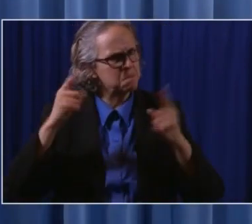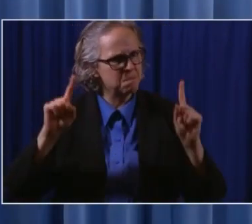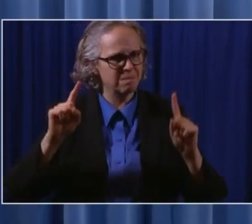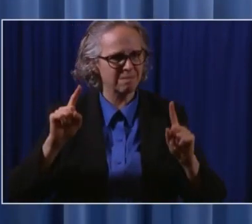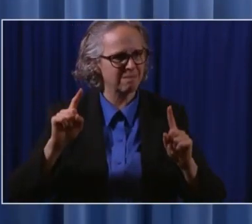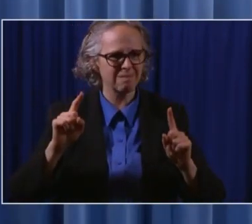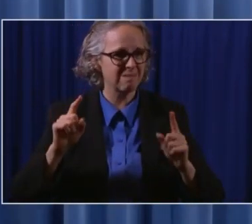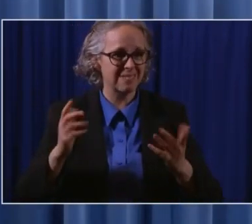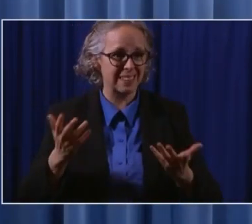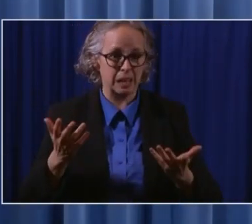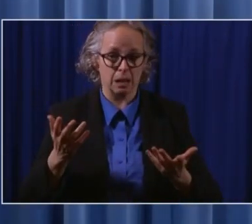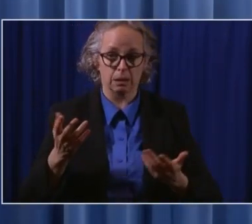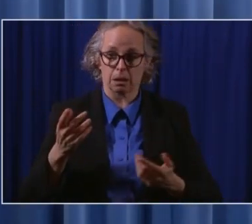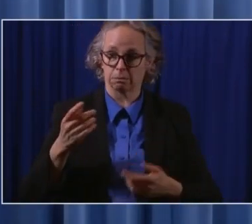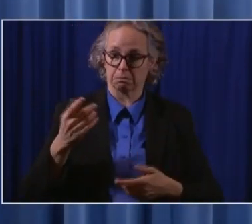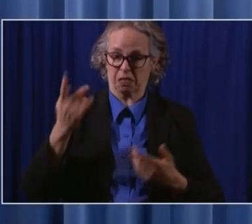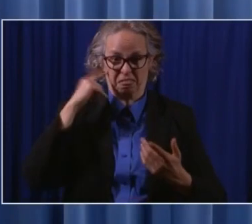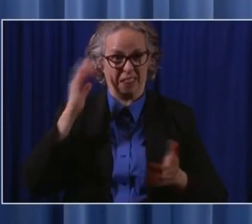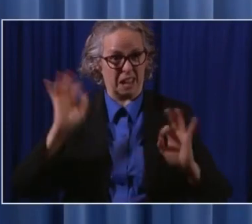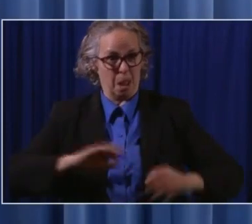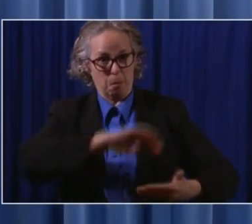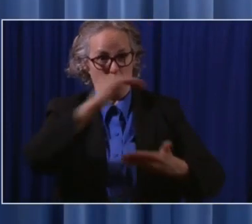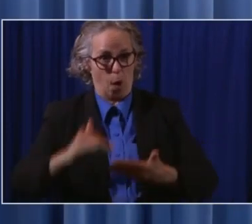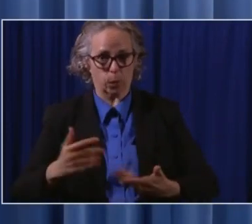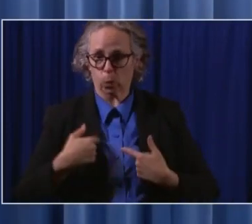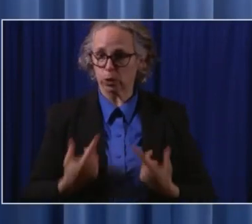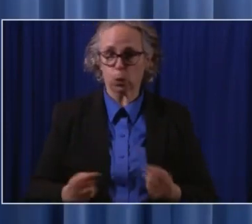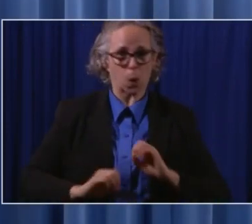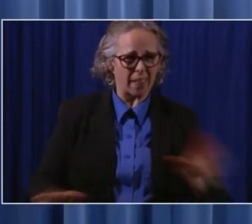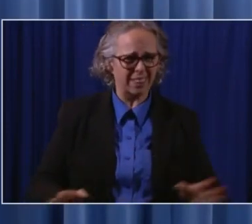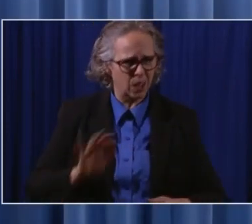We did it because Ohioans